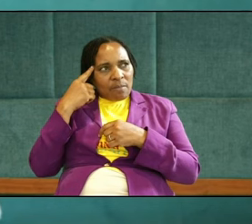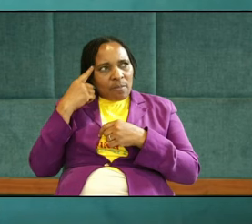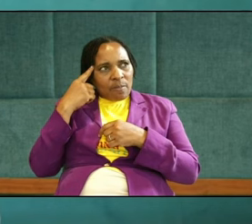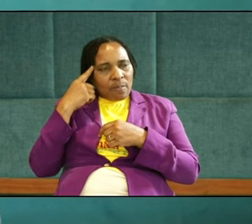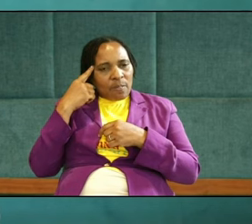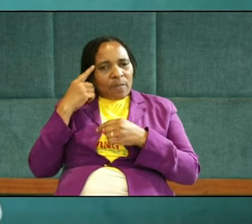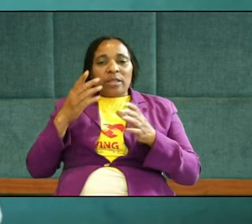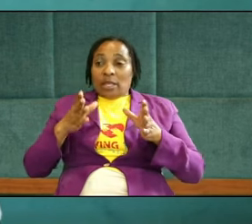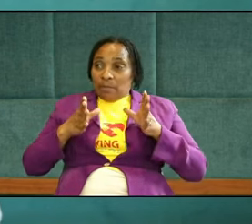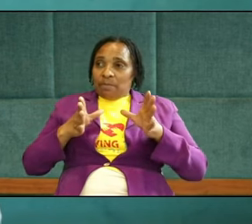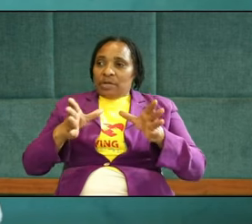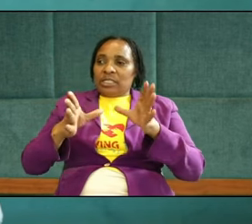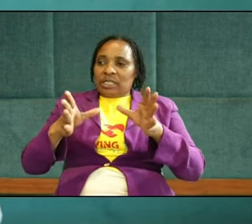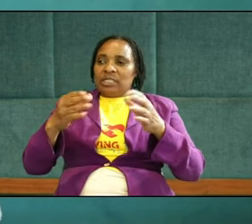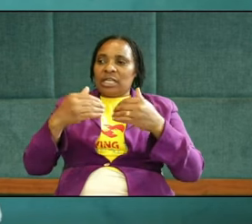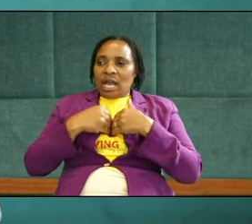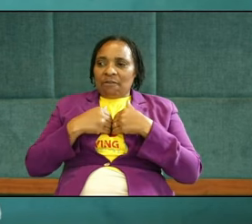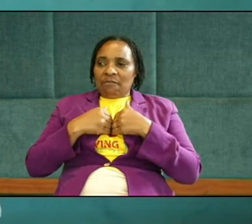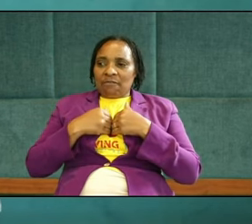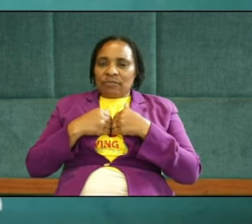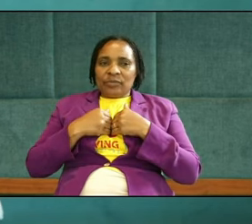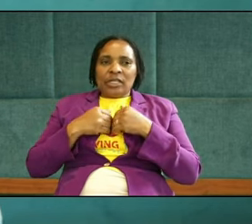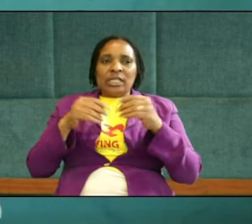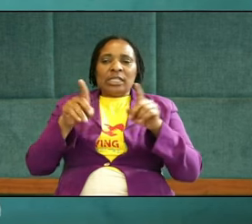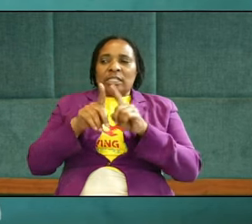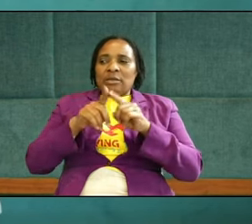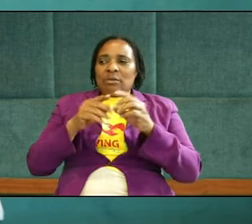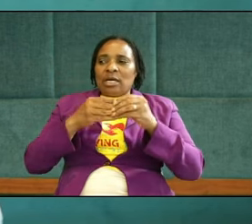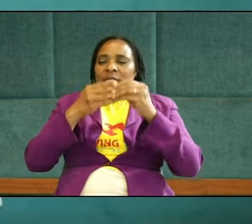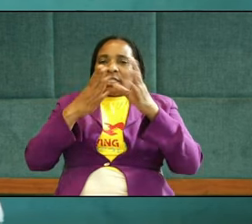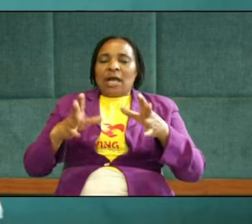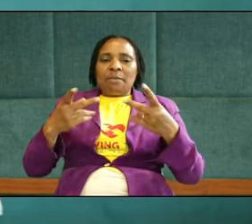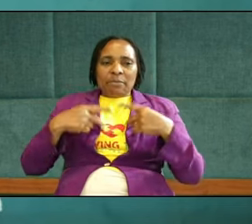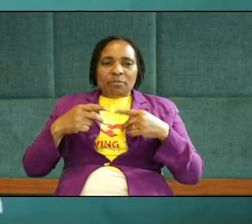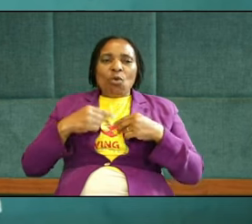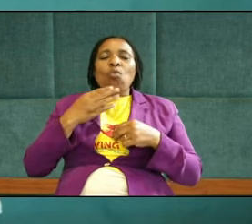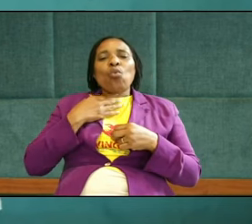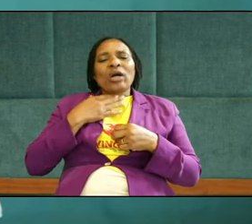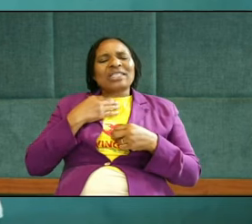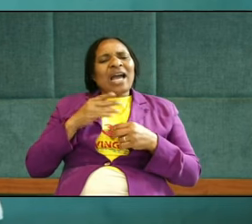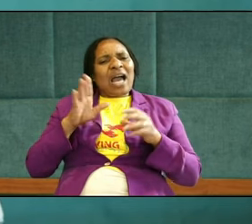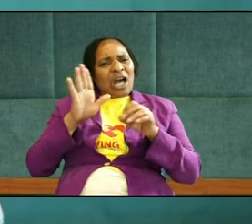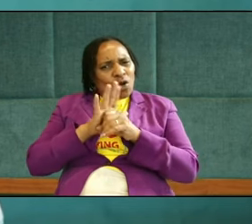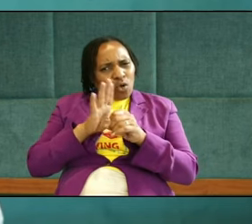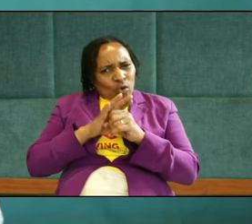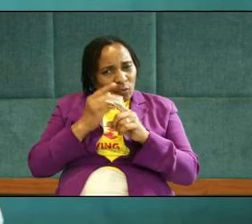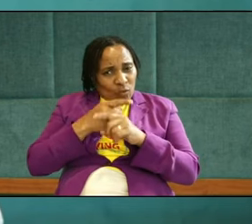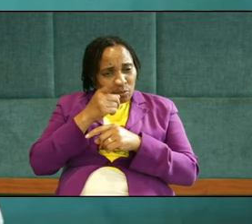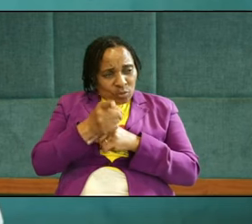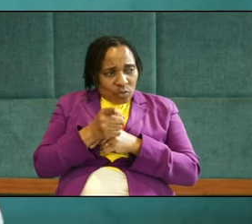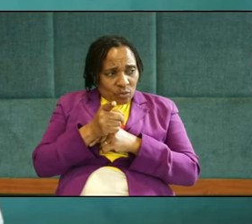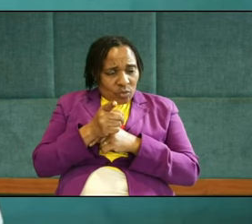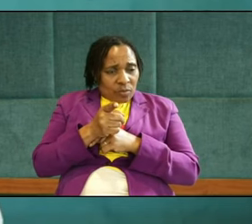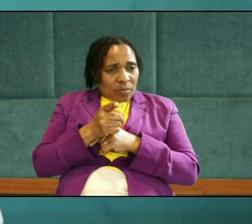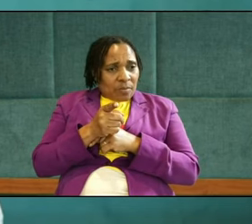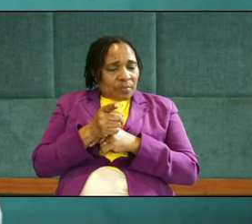the pressure they get from, you know, as a leader, people demand a lot from you. Yeah.